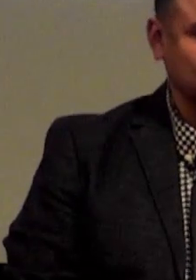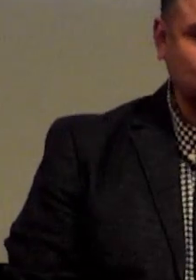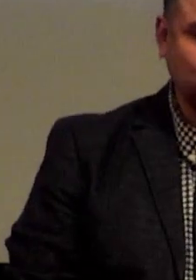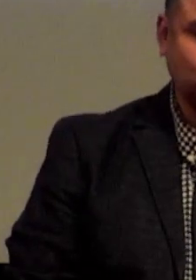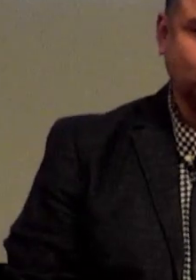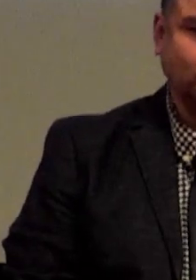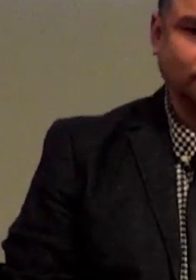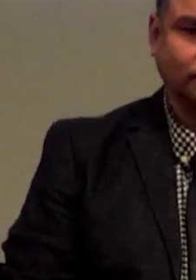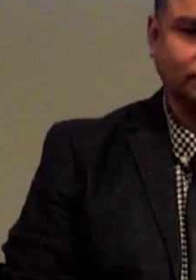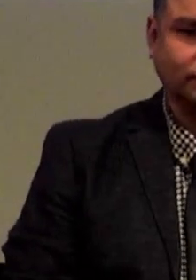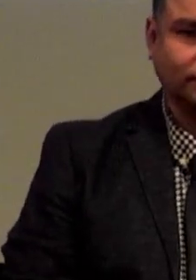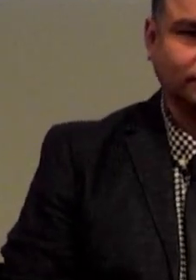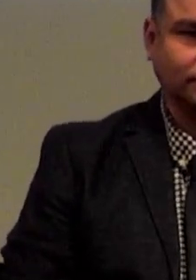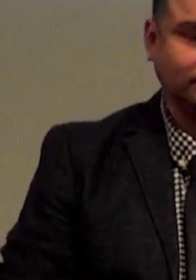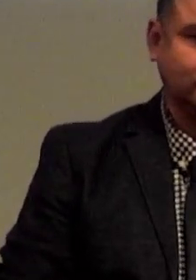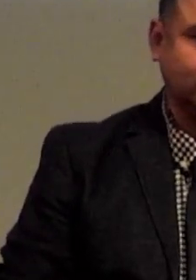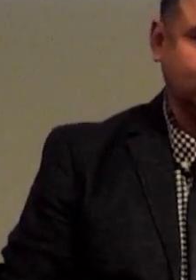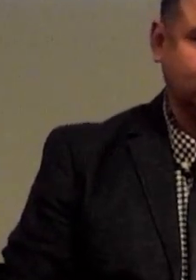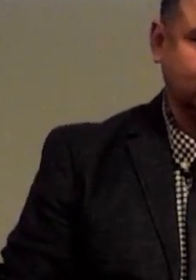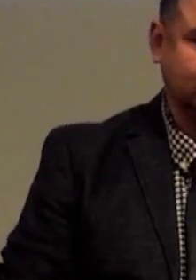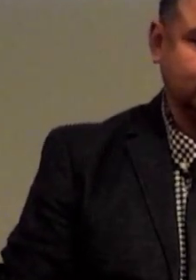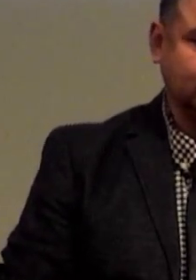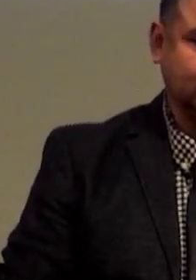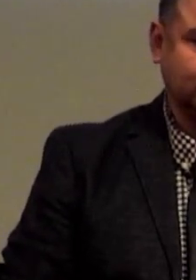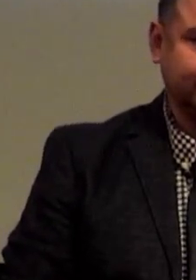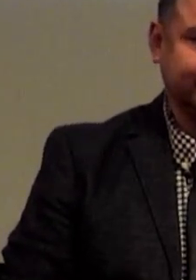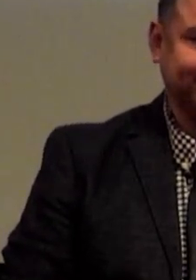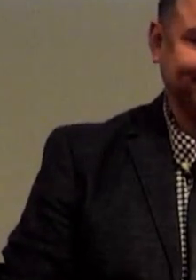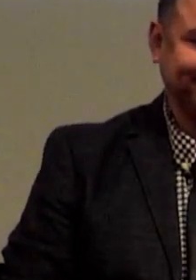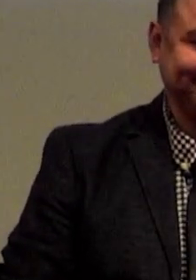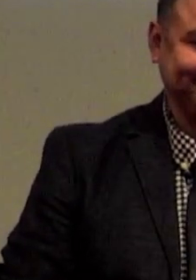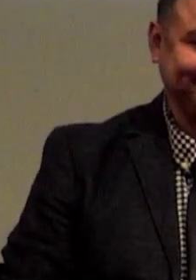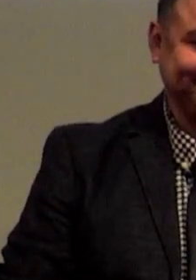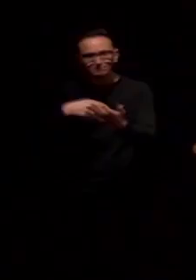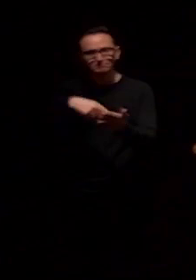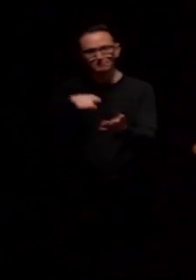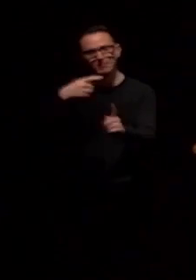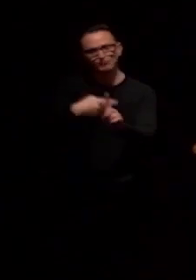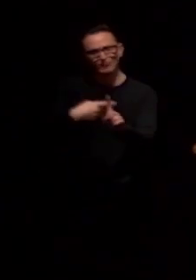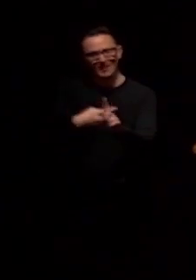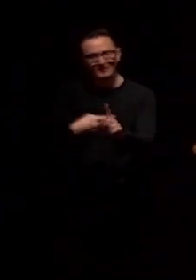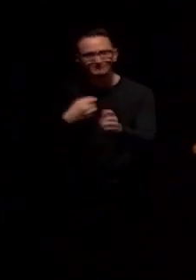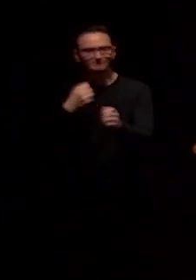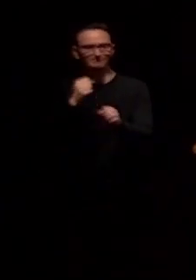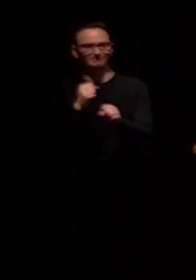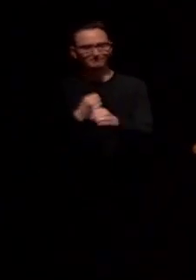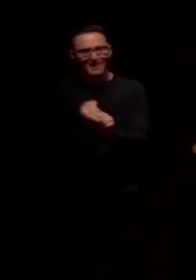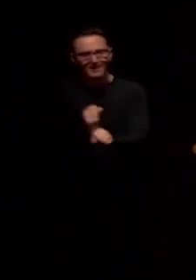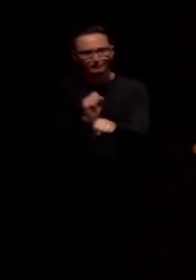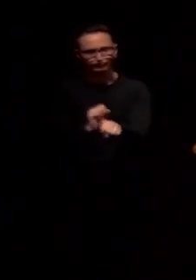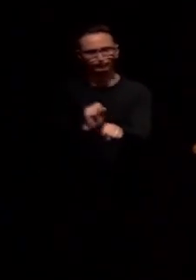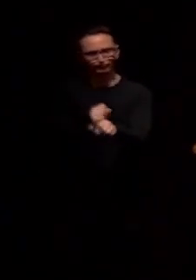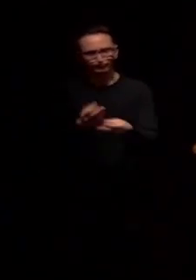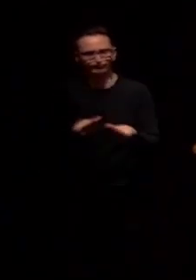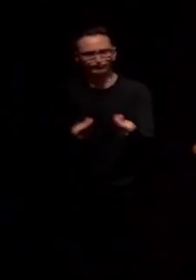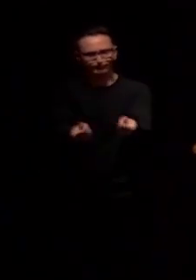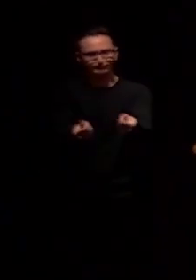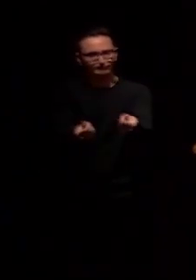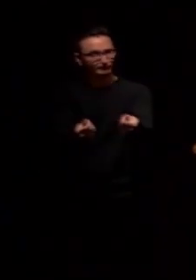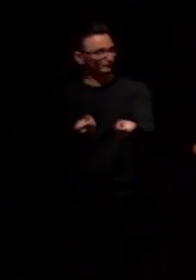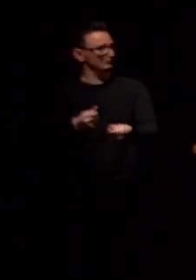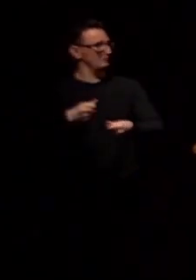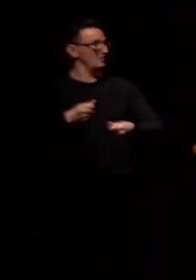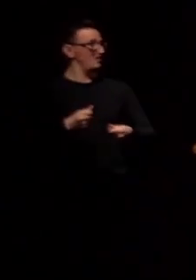with that landlord and say, we're going to work with them, we're going to pay their rent, we're going to make it work. And also build confidence in that person who have been